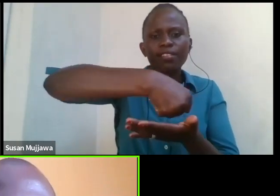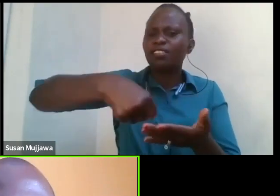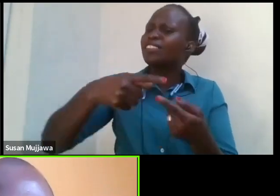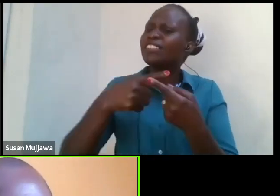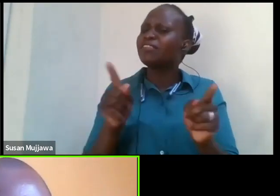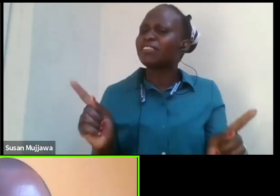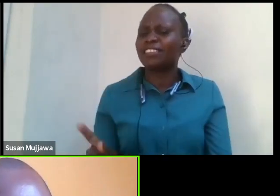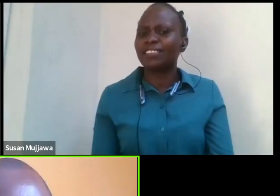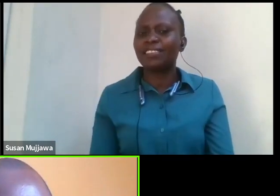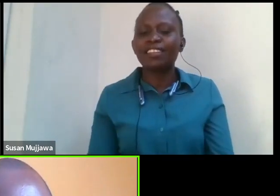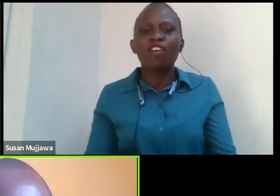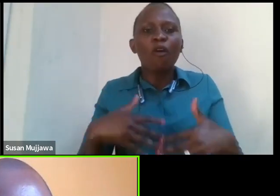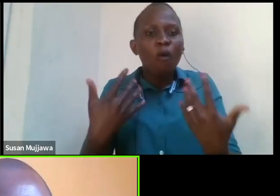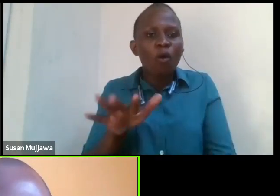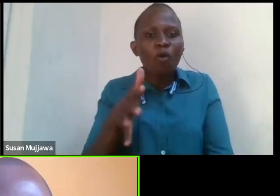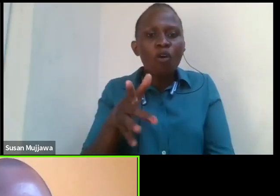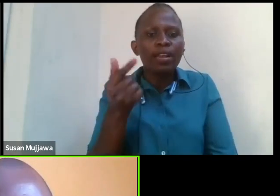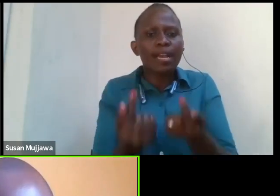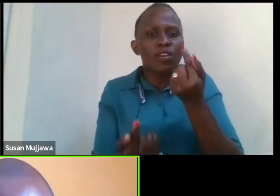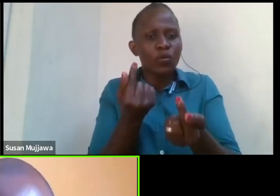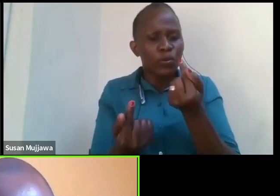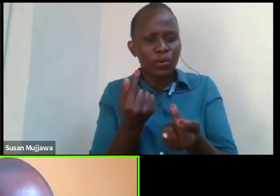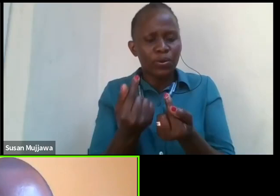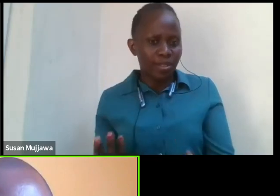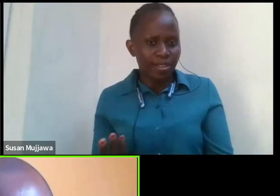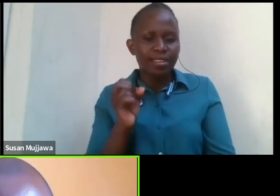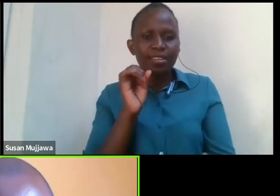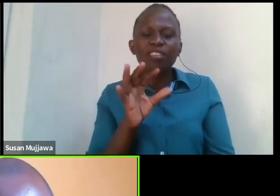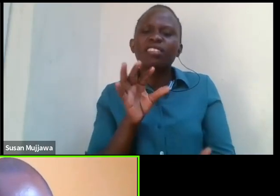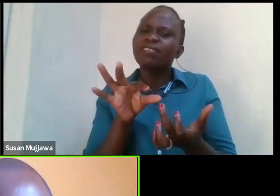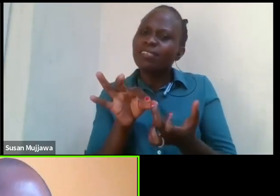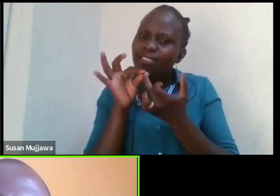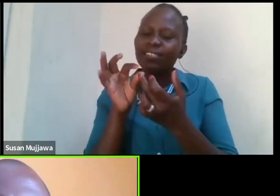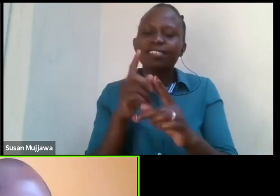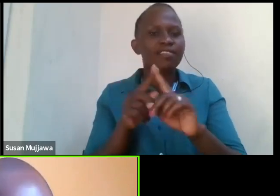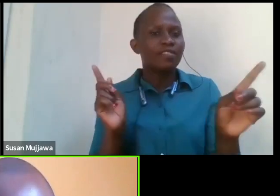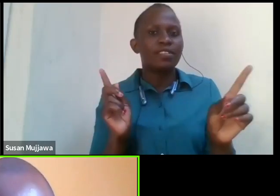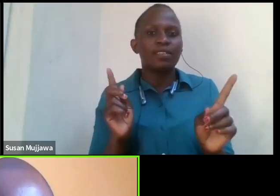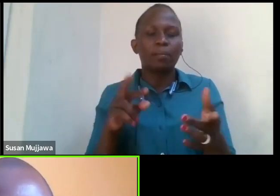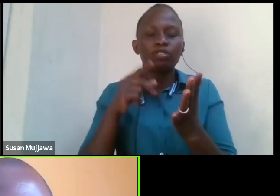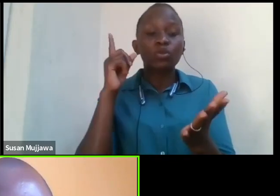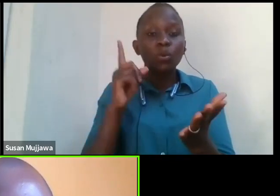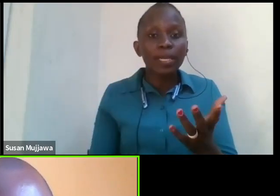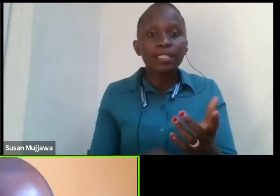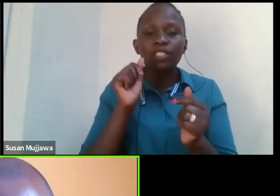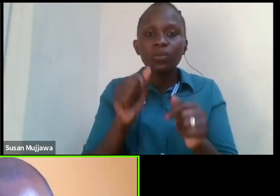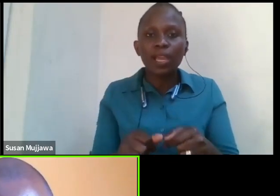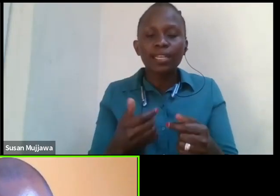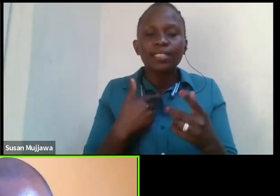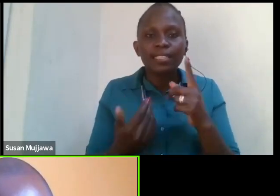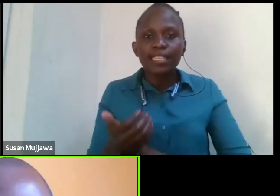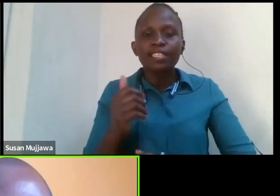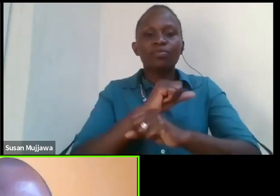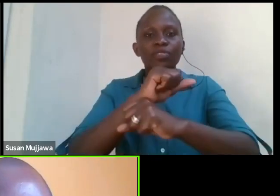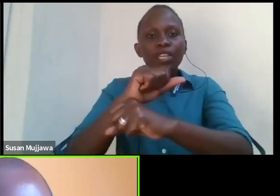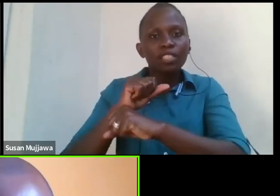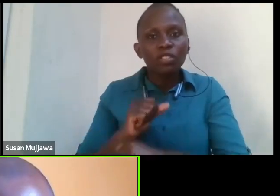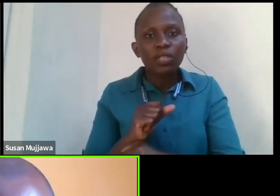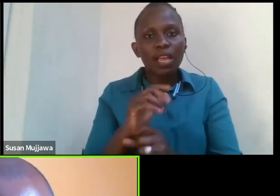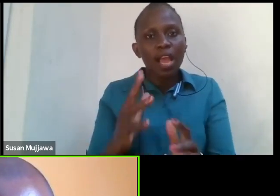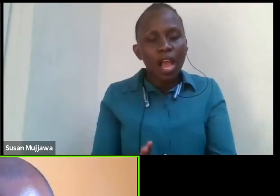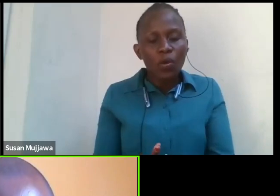or a percolator. It's uniquely placed, and therefore, you can actually get protection in terms